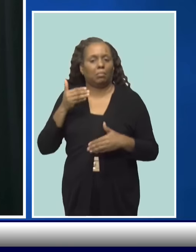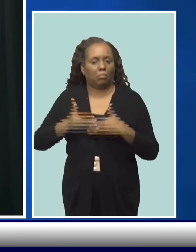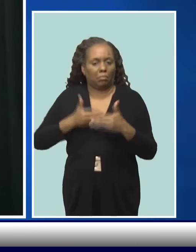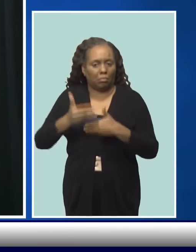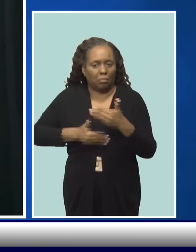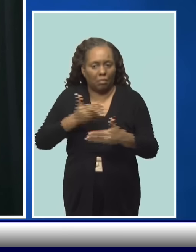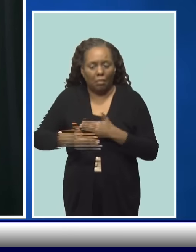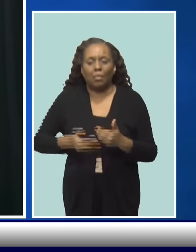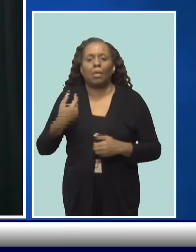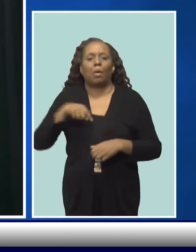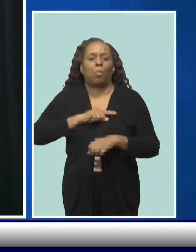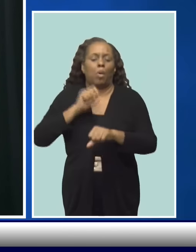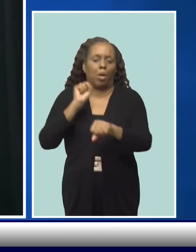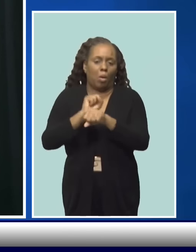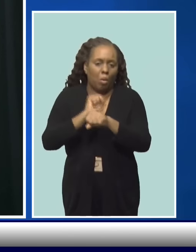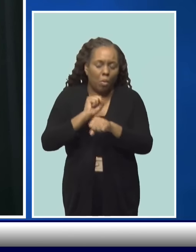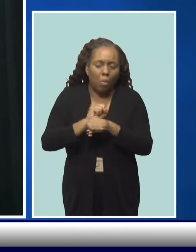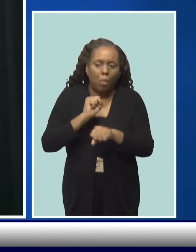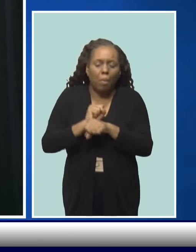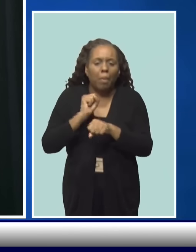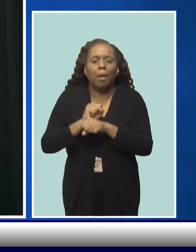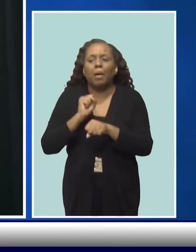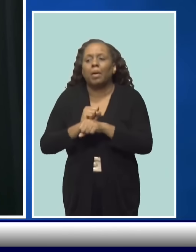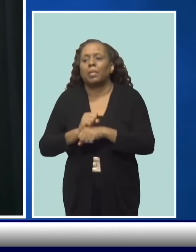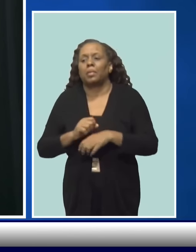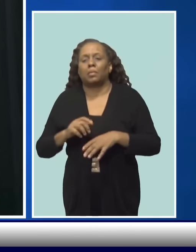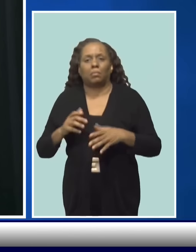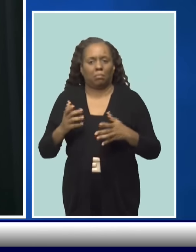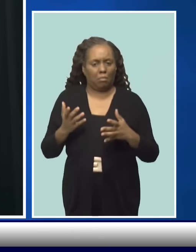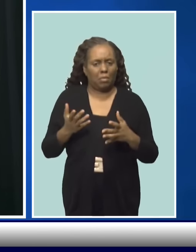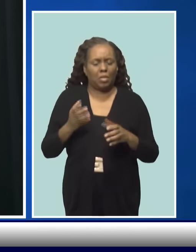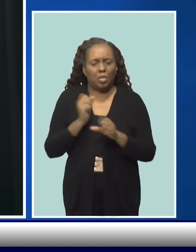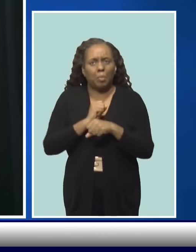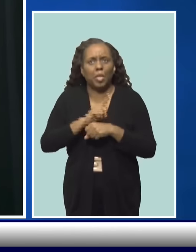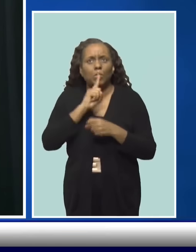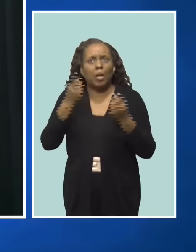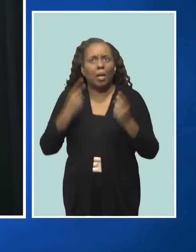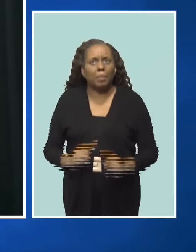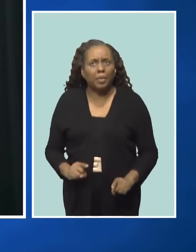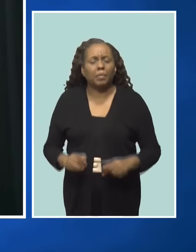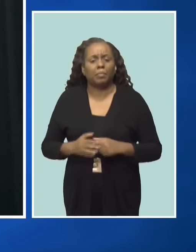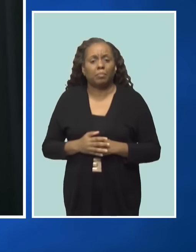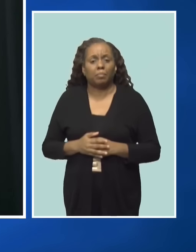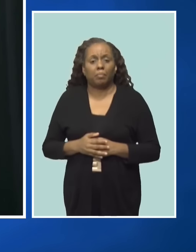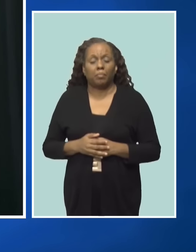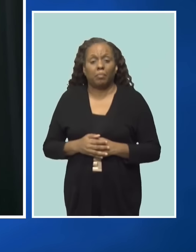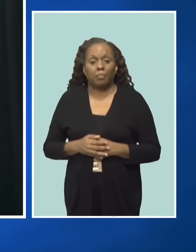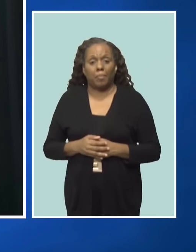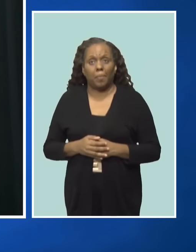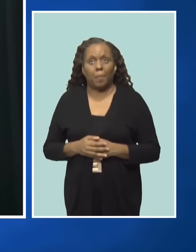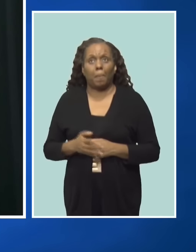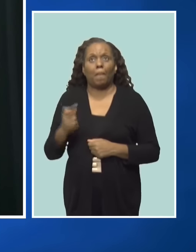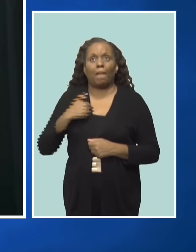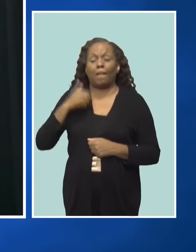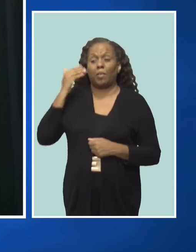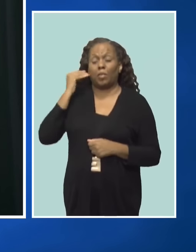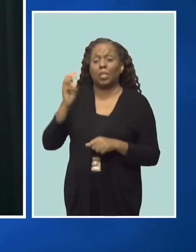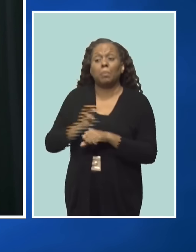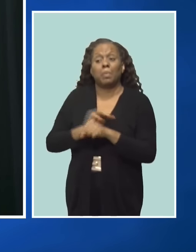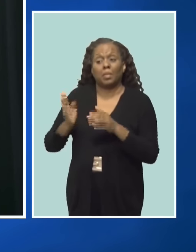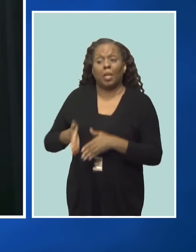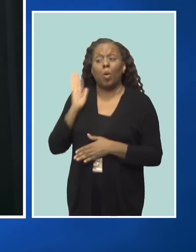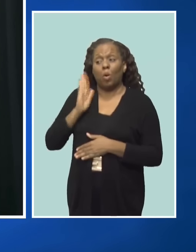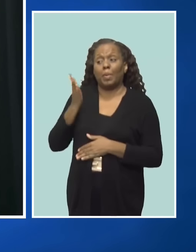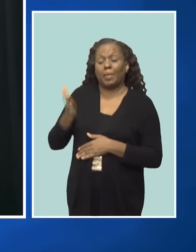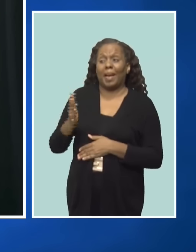assiduously on it in terms of getting it going. In that way, we should see landed at the airport, and I know the minister is going to be there,